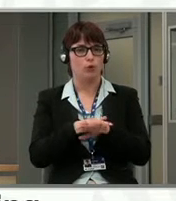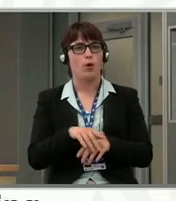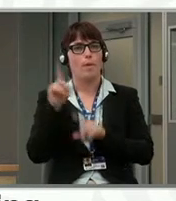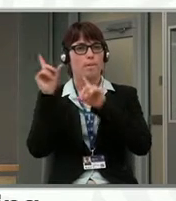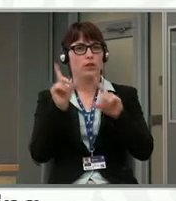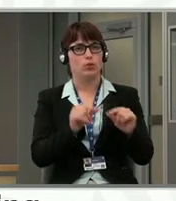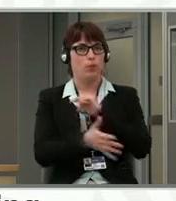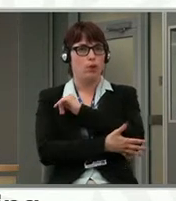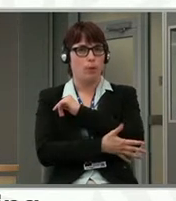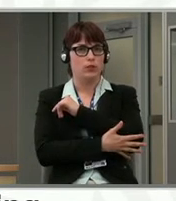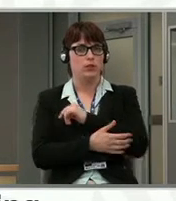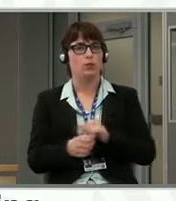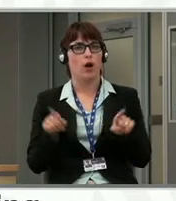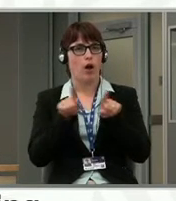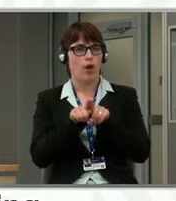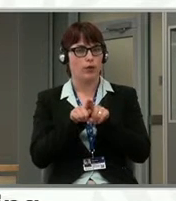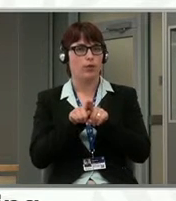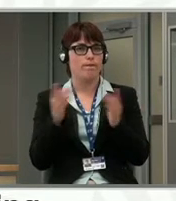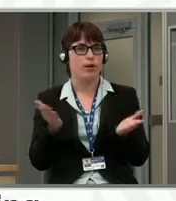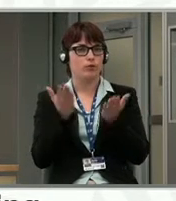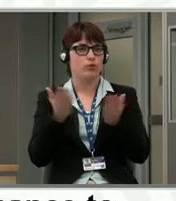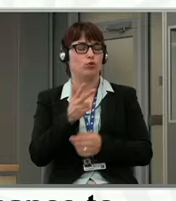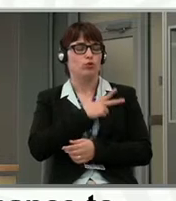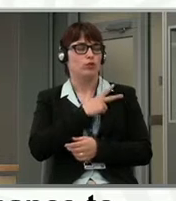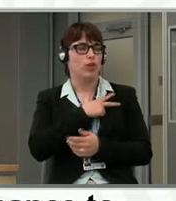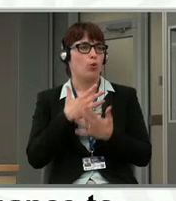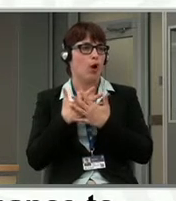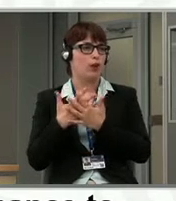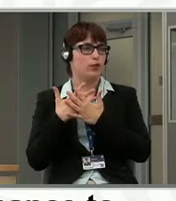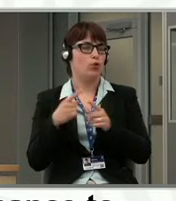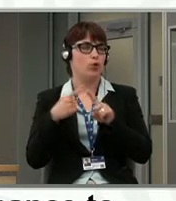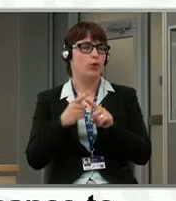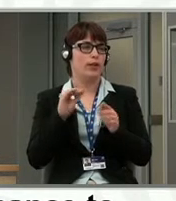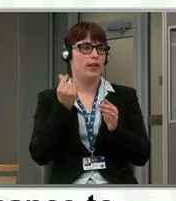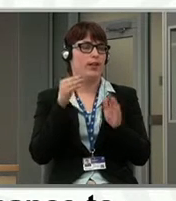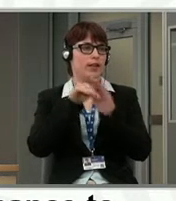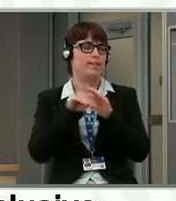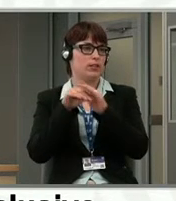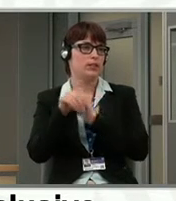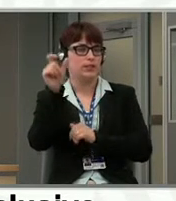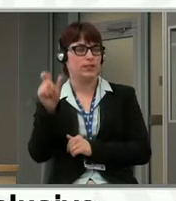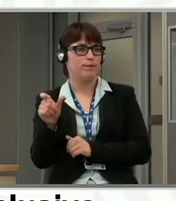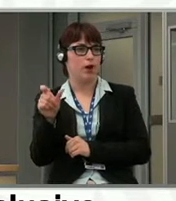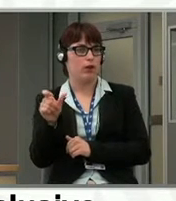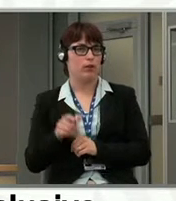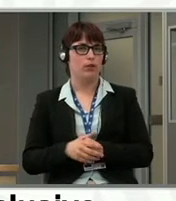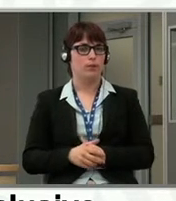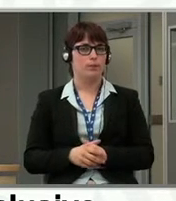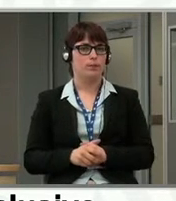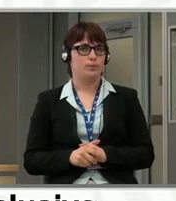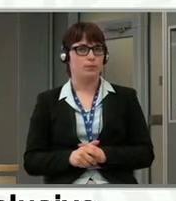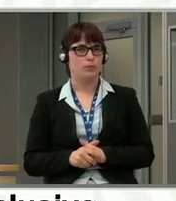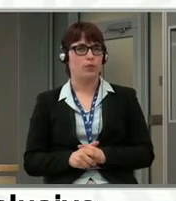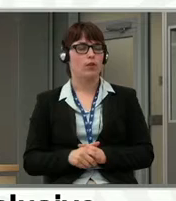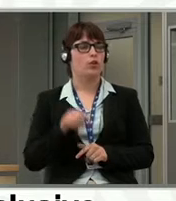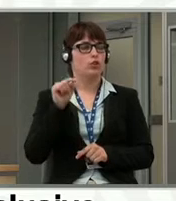of significance to ensure that our labor markets are inclusive, that the poverty is eliminated, that